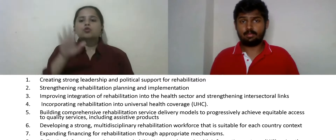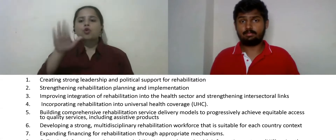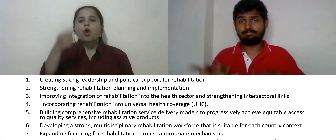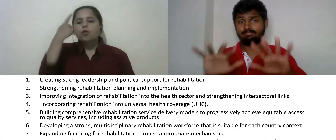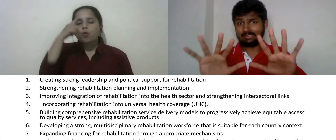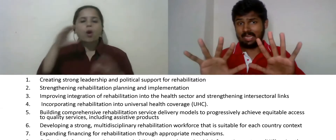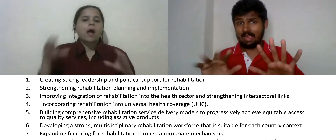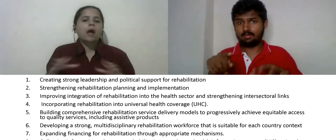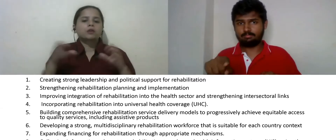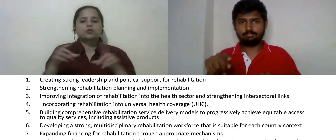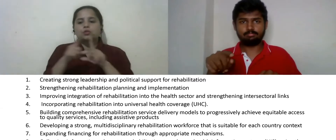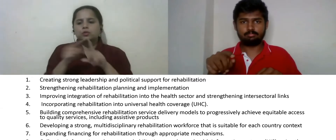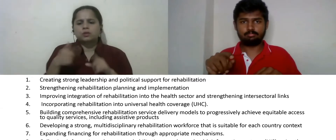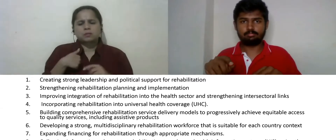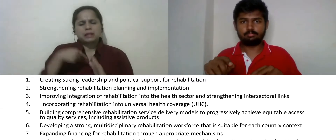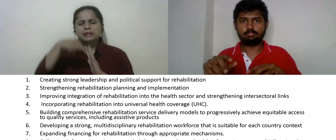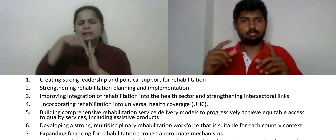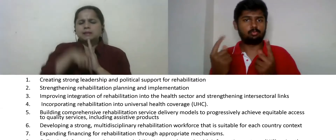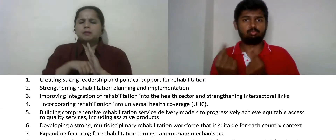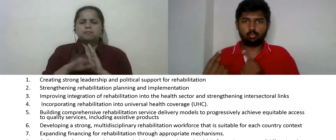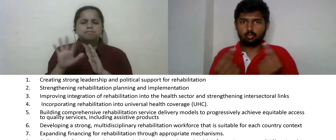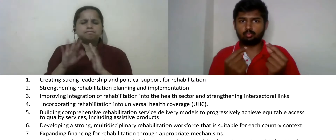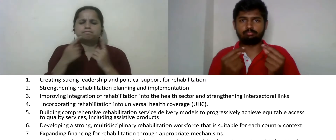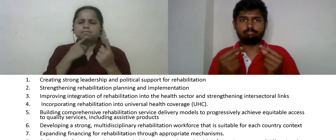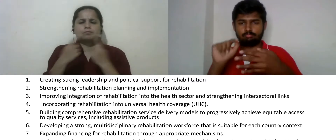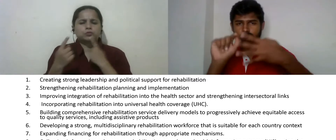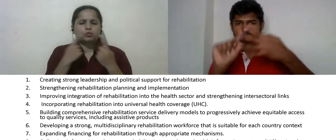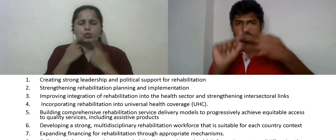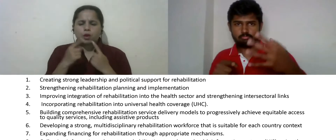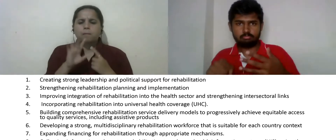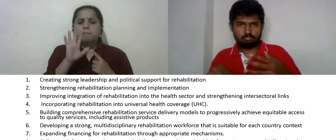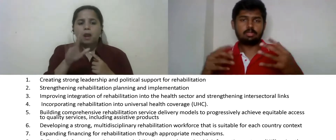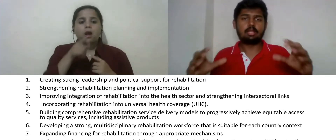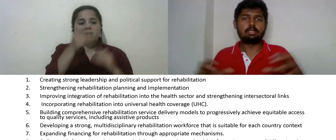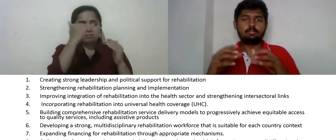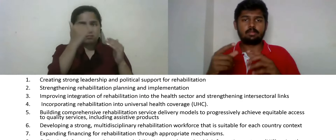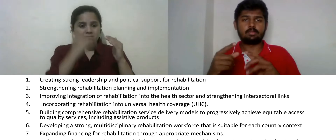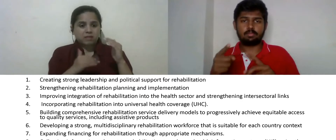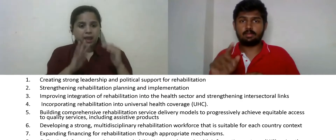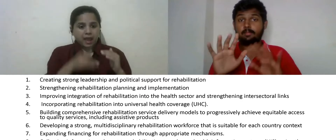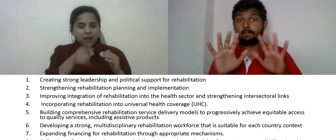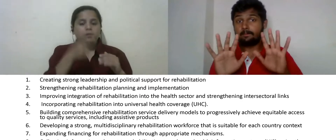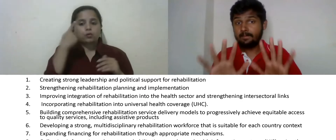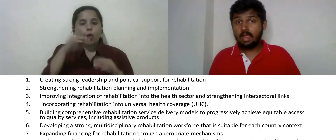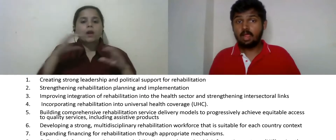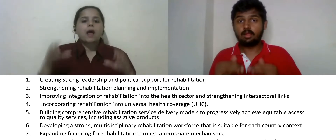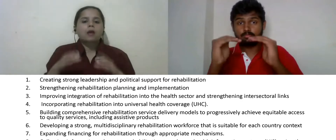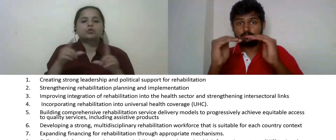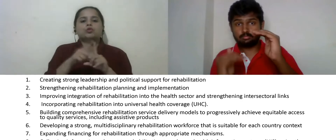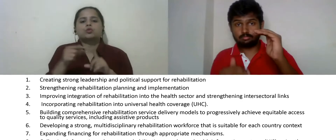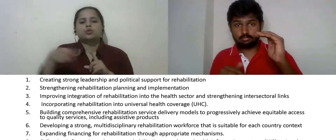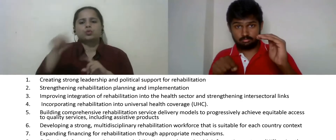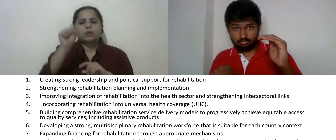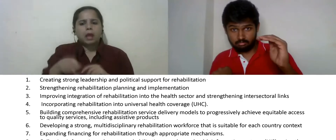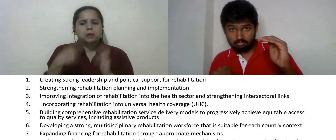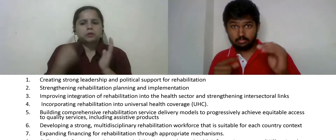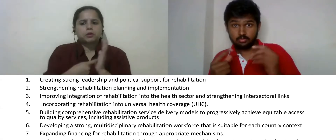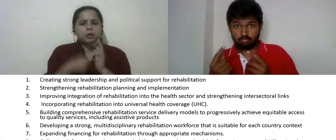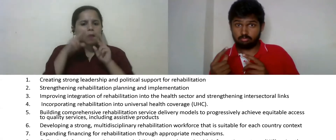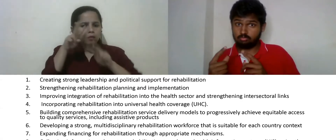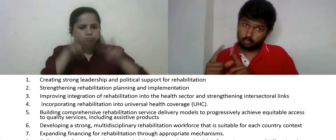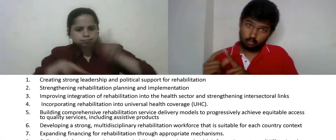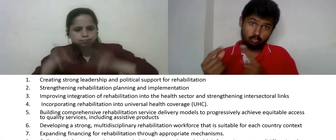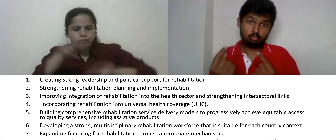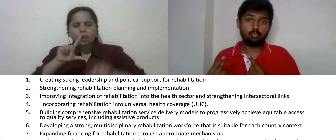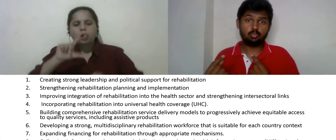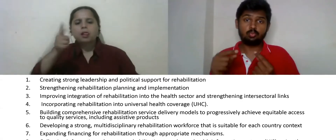I'm not going into details of each of the actions, but you can look into the report and later